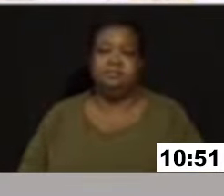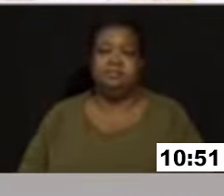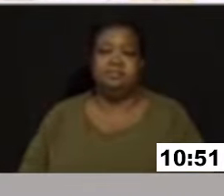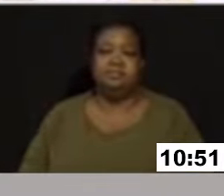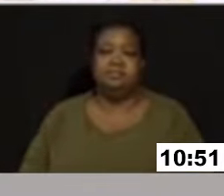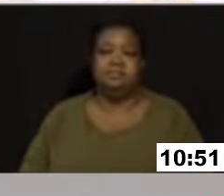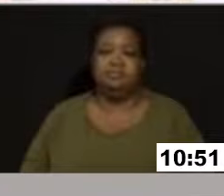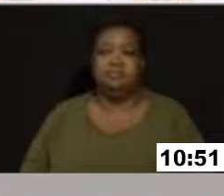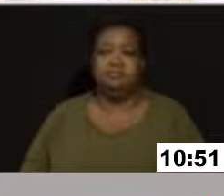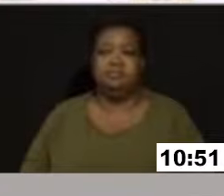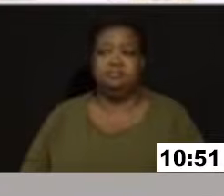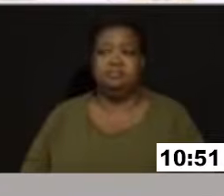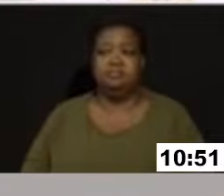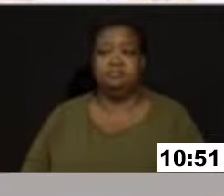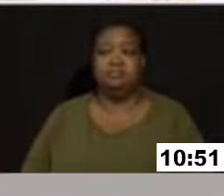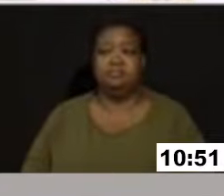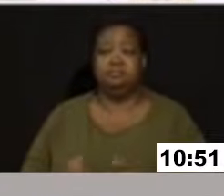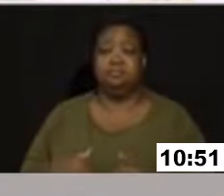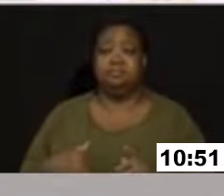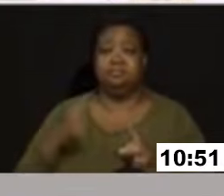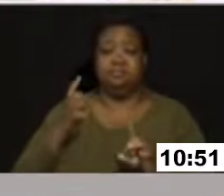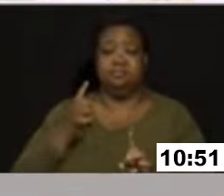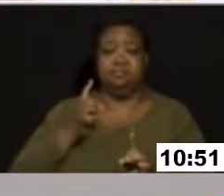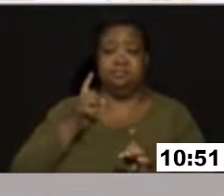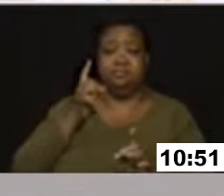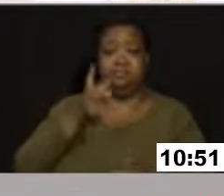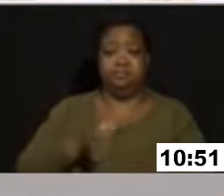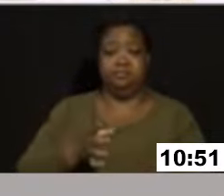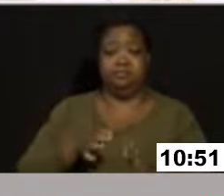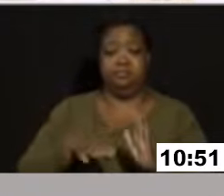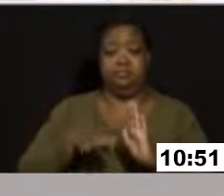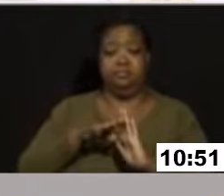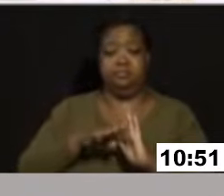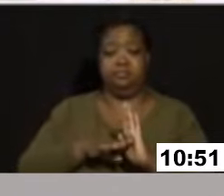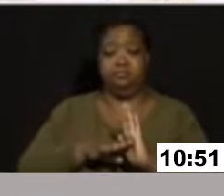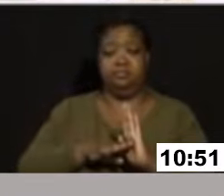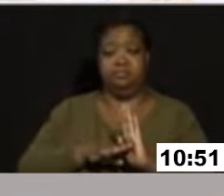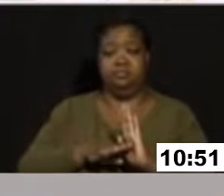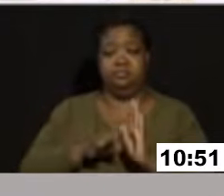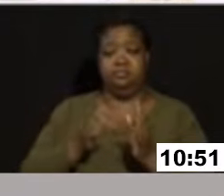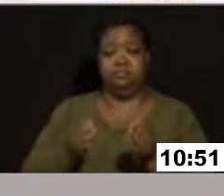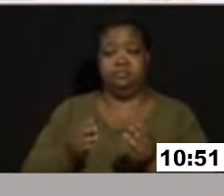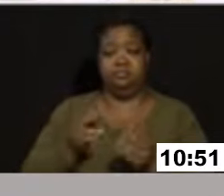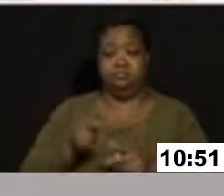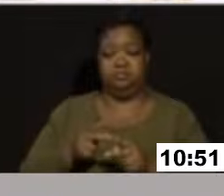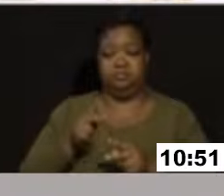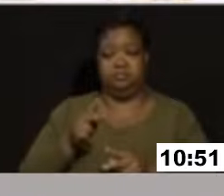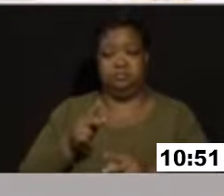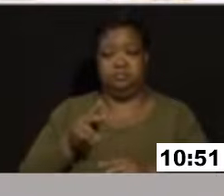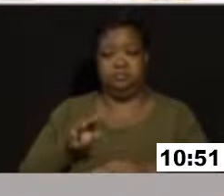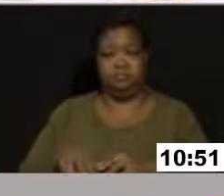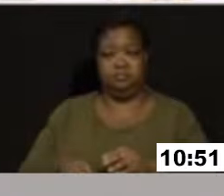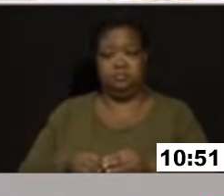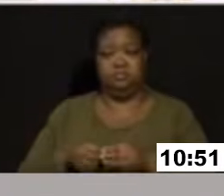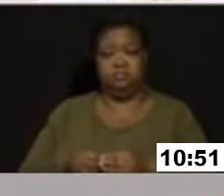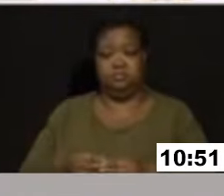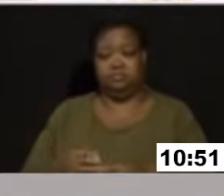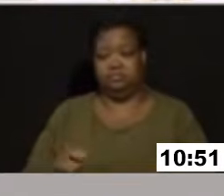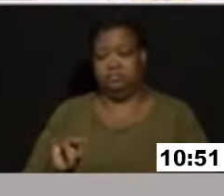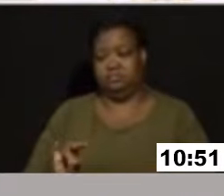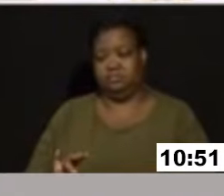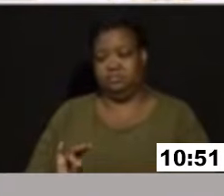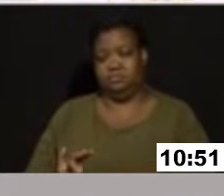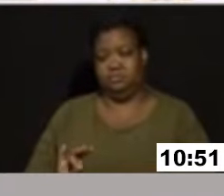I direct that the list to be provided or to be furnished by Weber